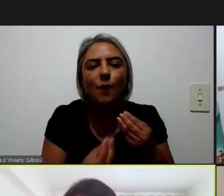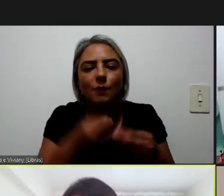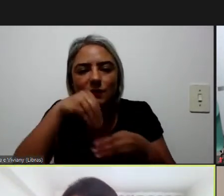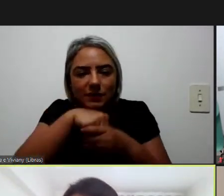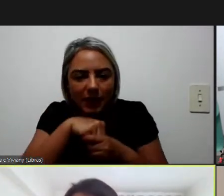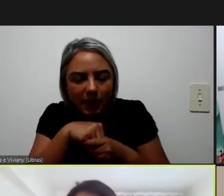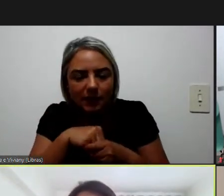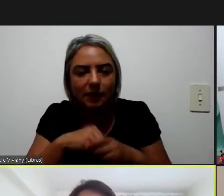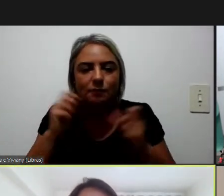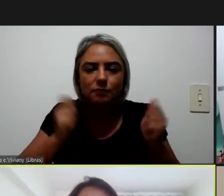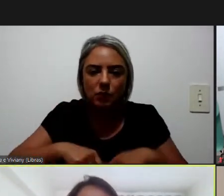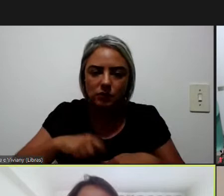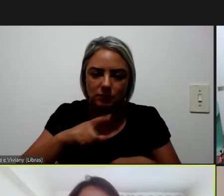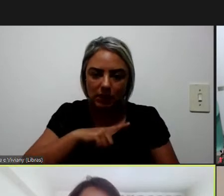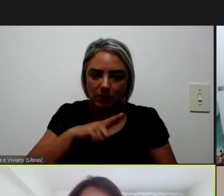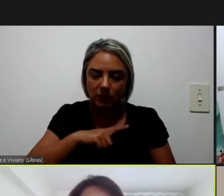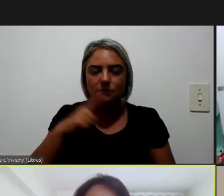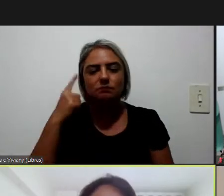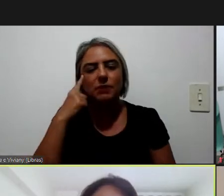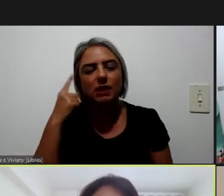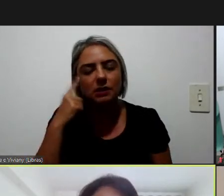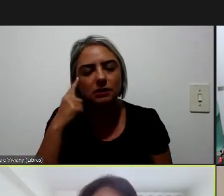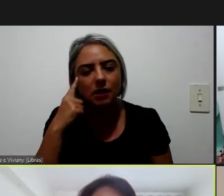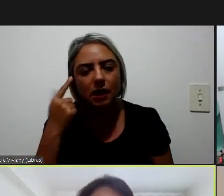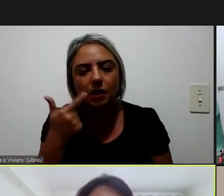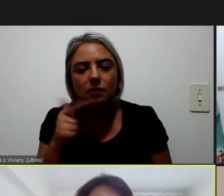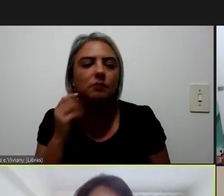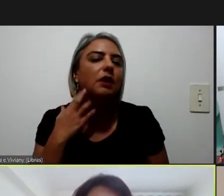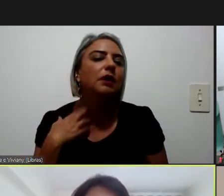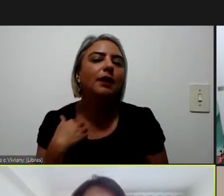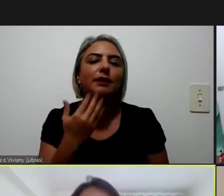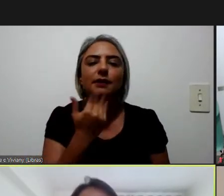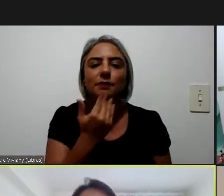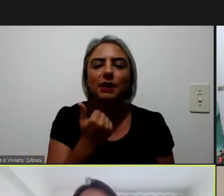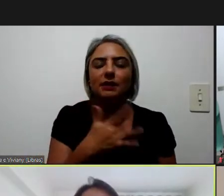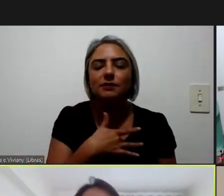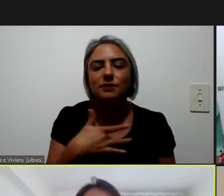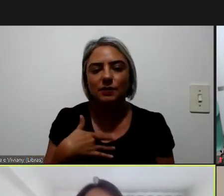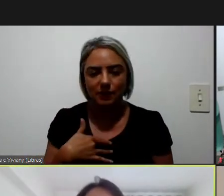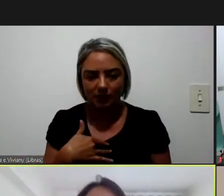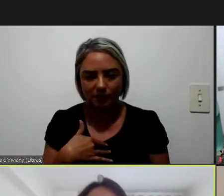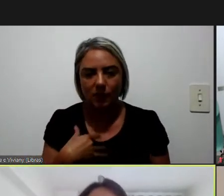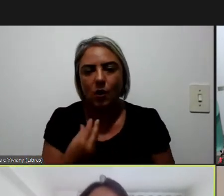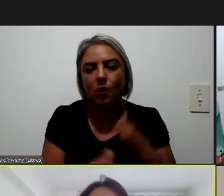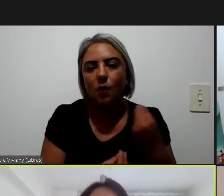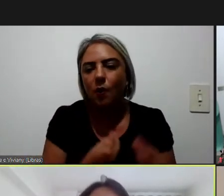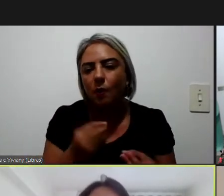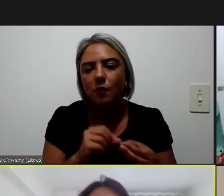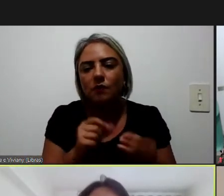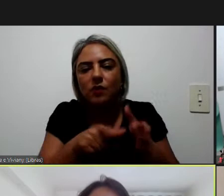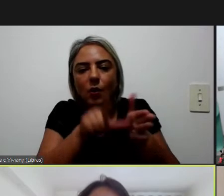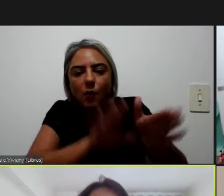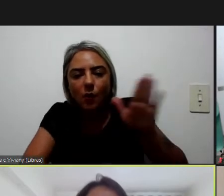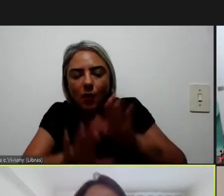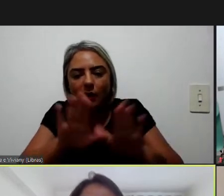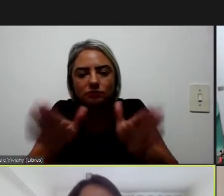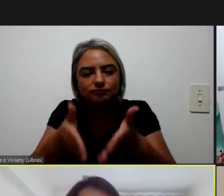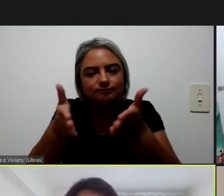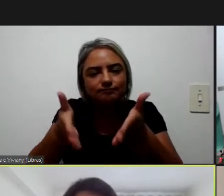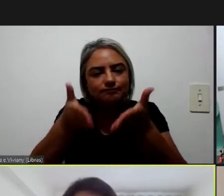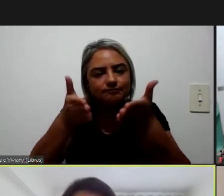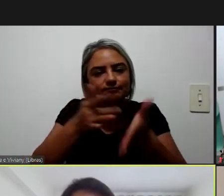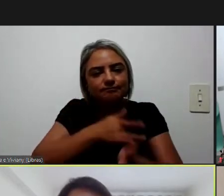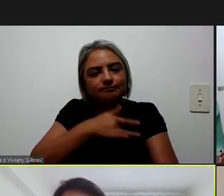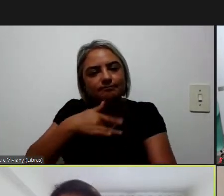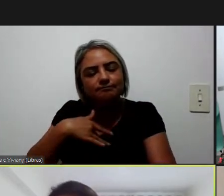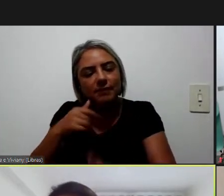each other, how within this possibility that I have, how to think about safe health, food, nutrition, how to prevent and